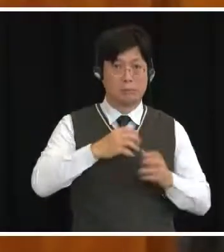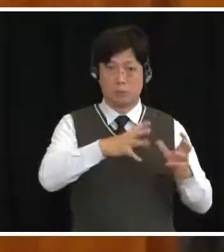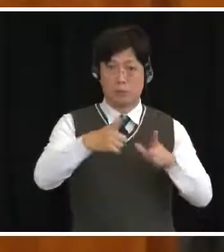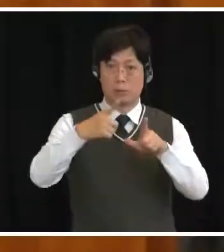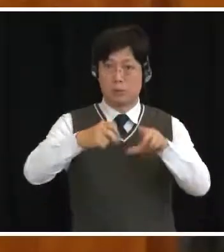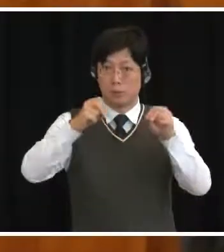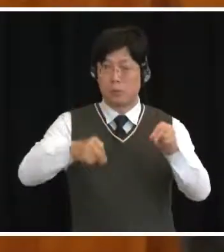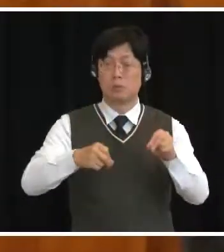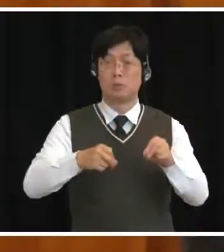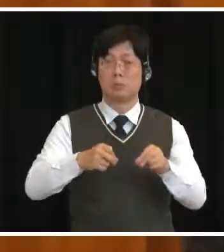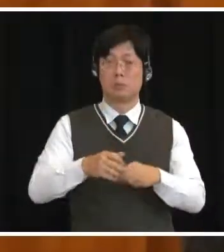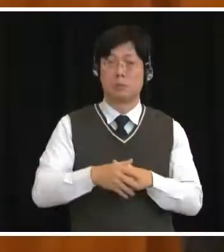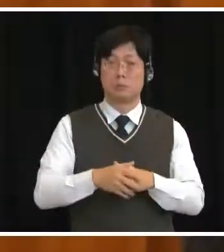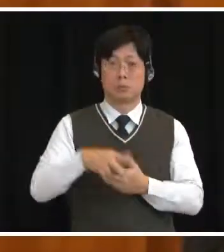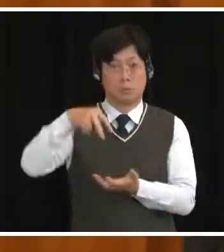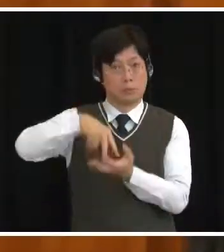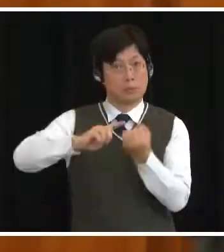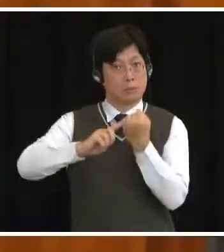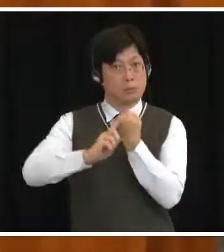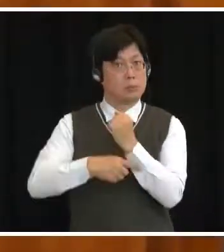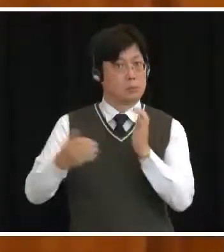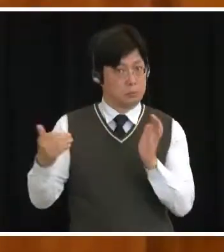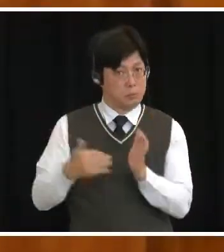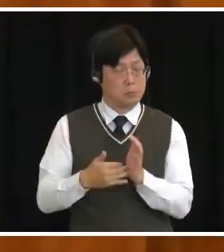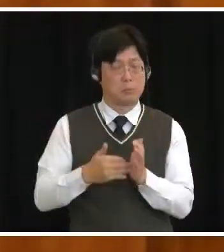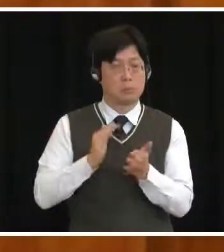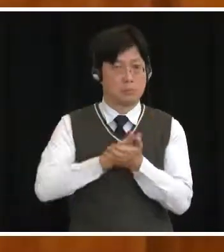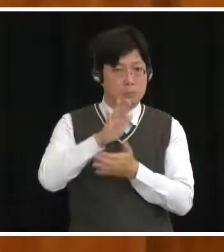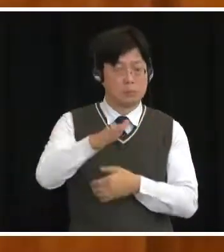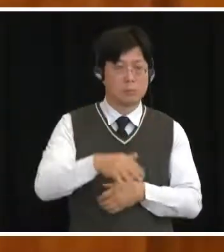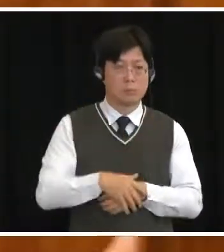responsibility to monitor human rights.